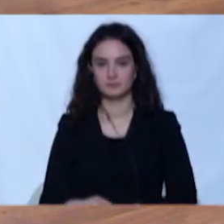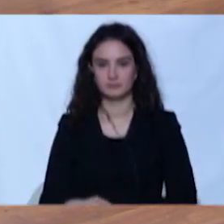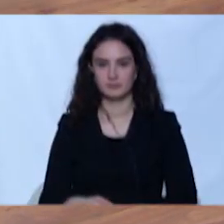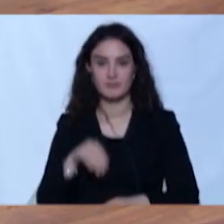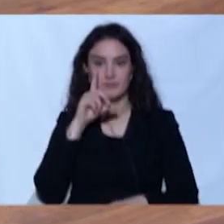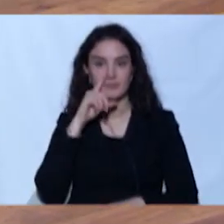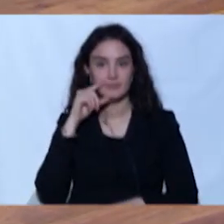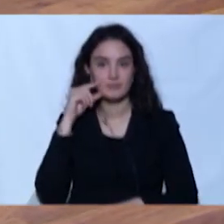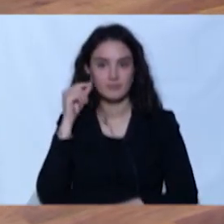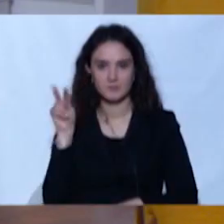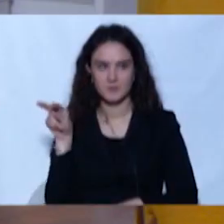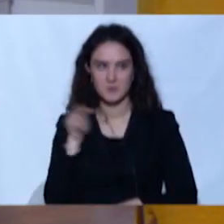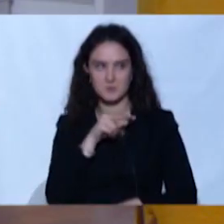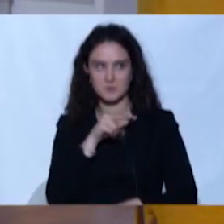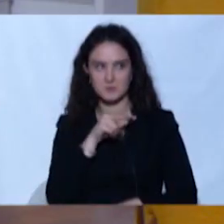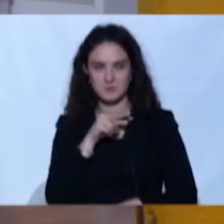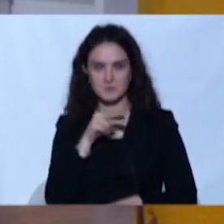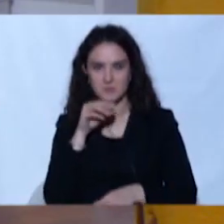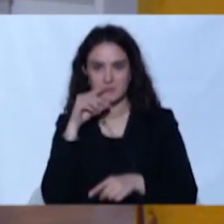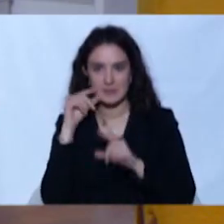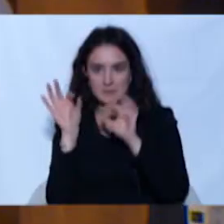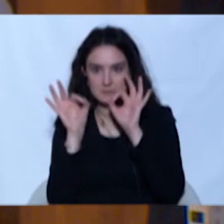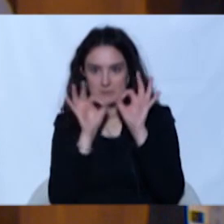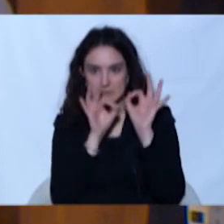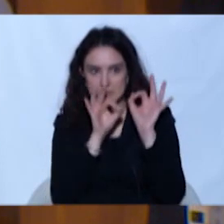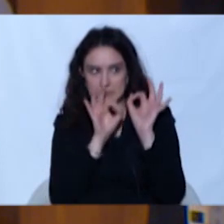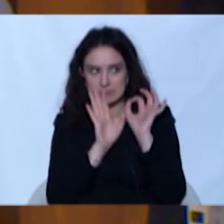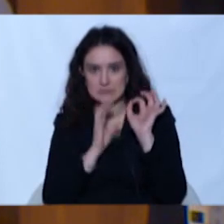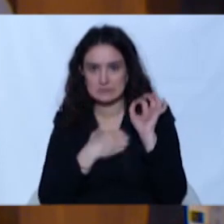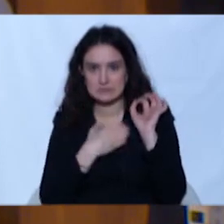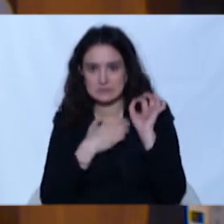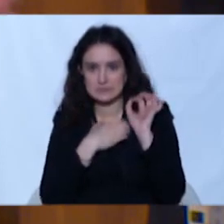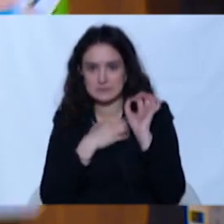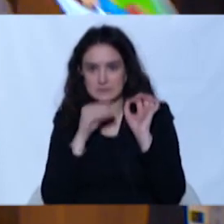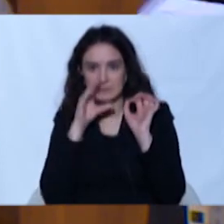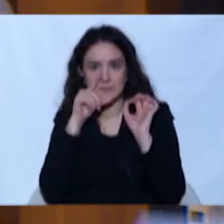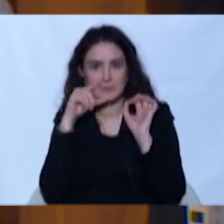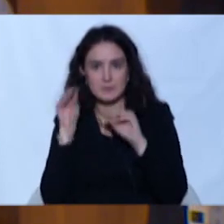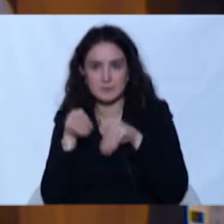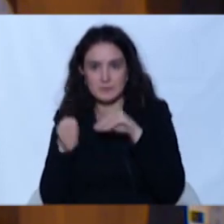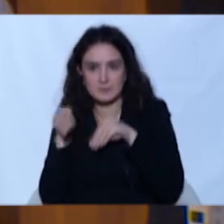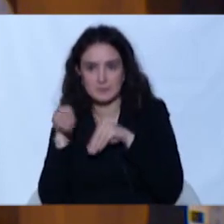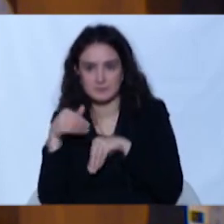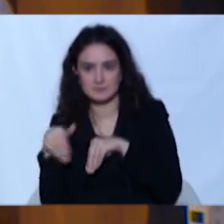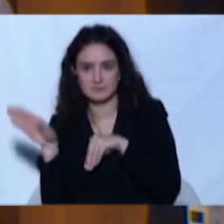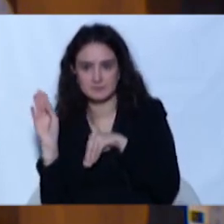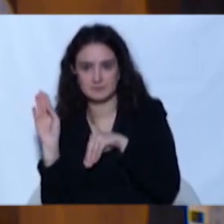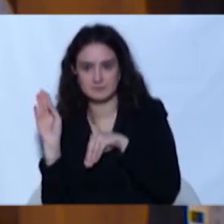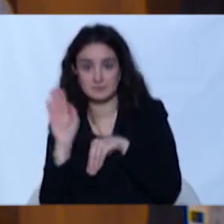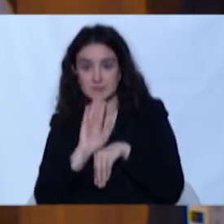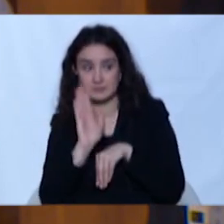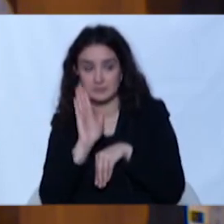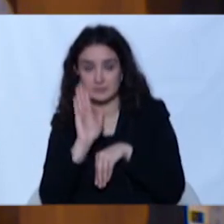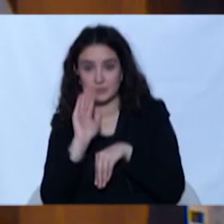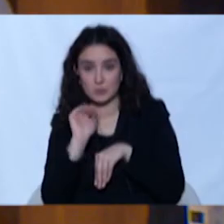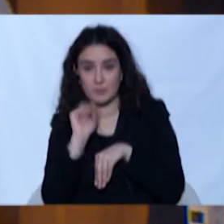Fox took one look at the gruffalo. "Ooh, goodbye, little mouse," he said. Goodbye